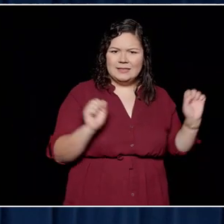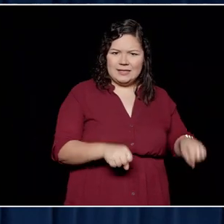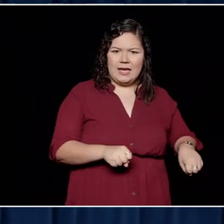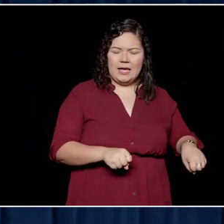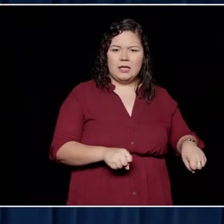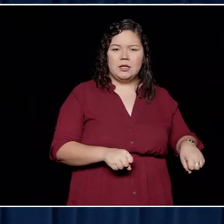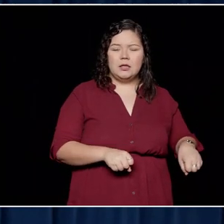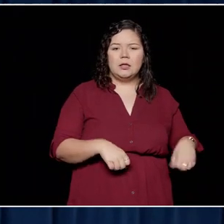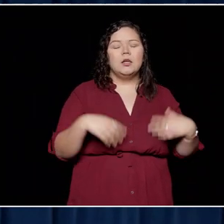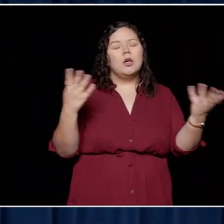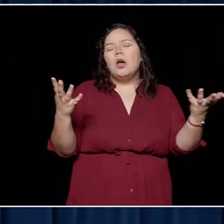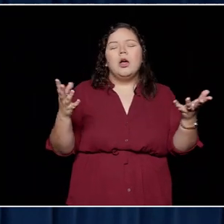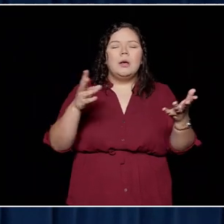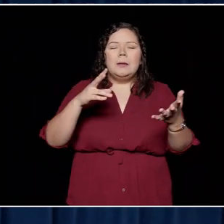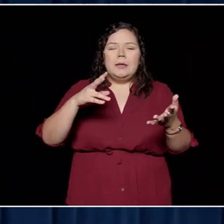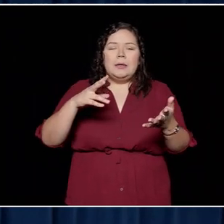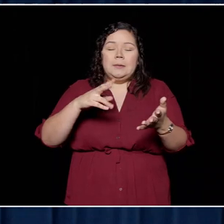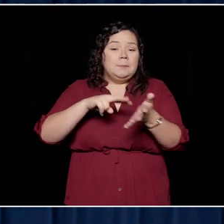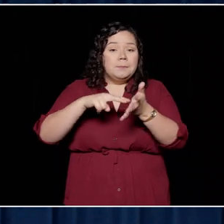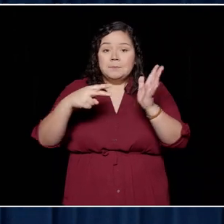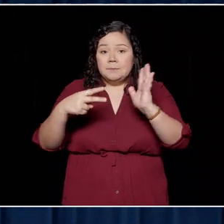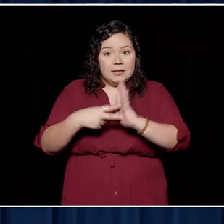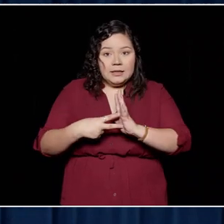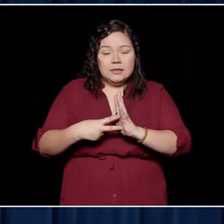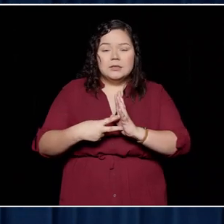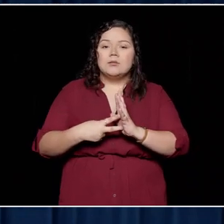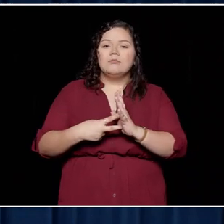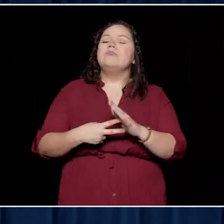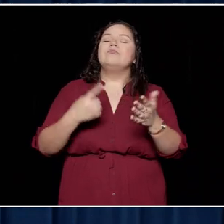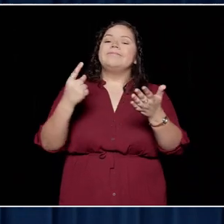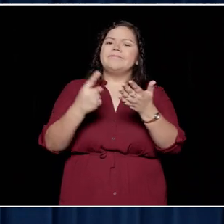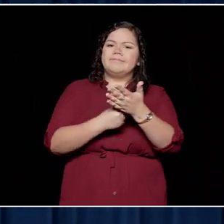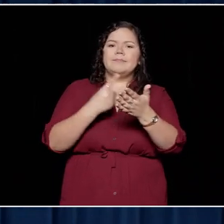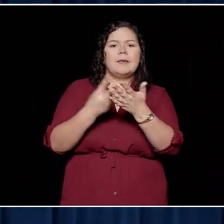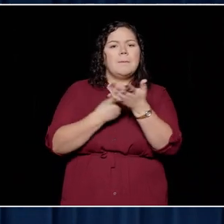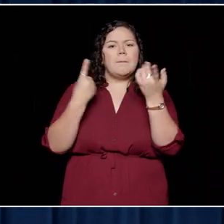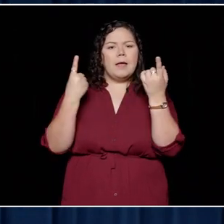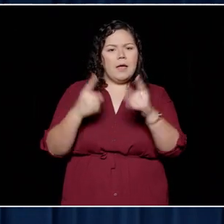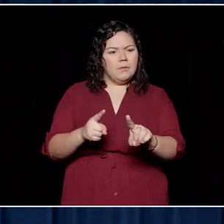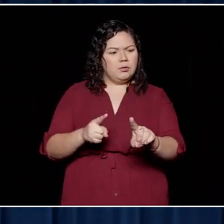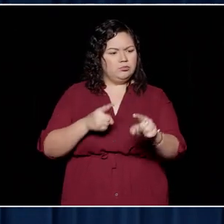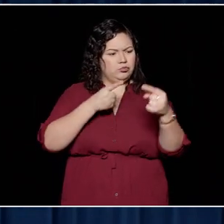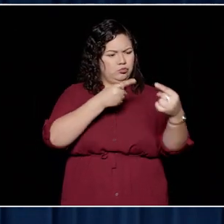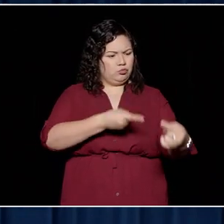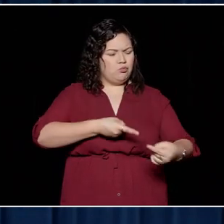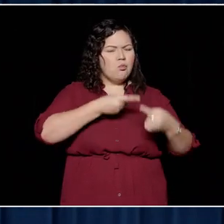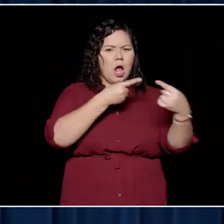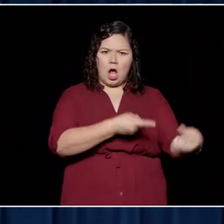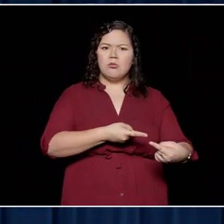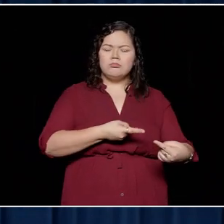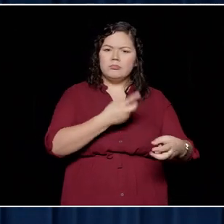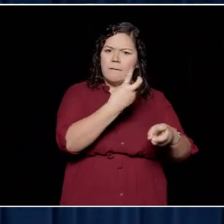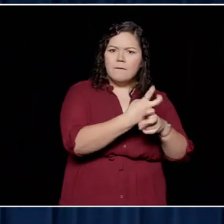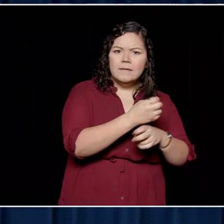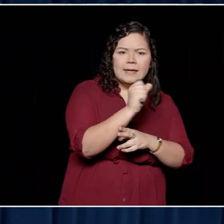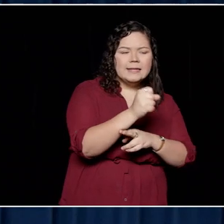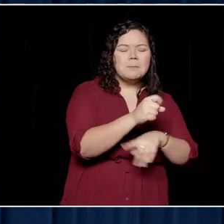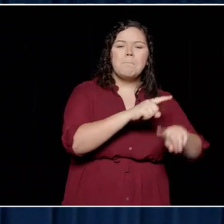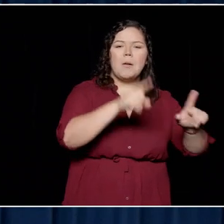So the moral of the story is that sometimes struggle makes you a stronger